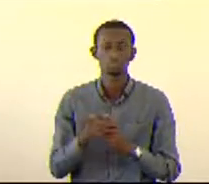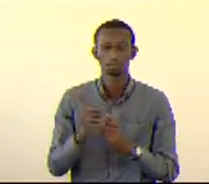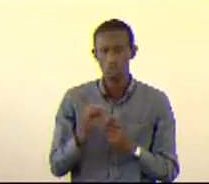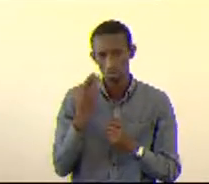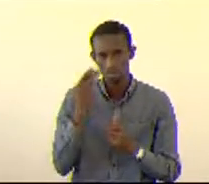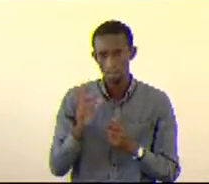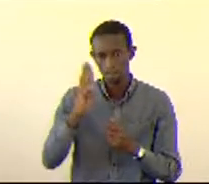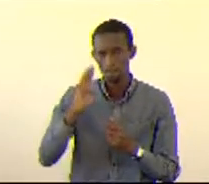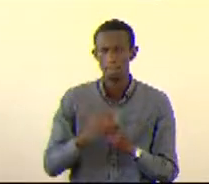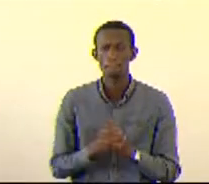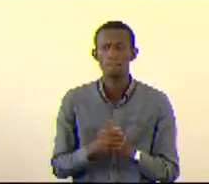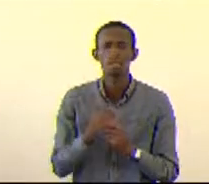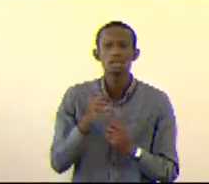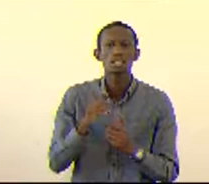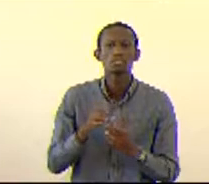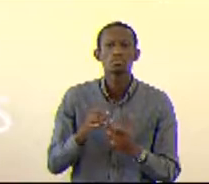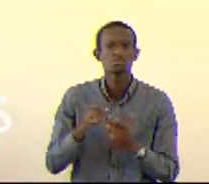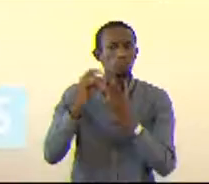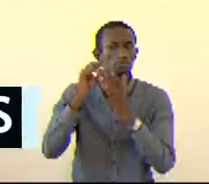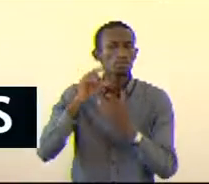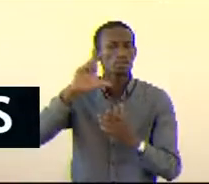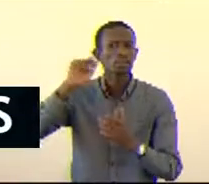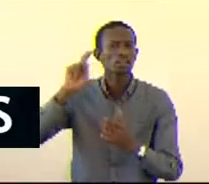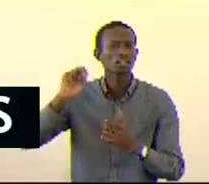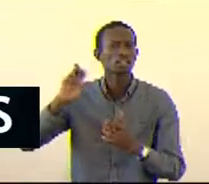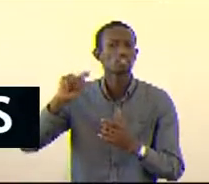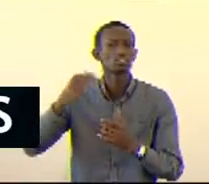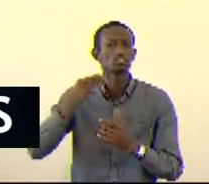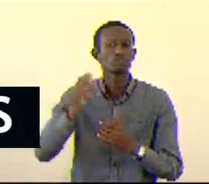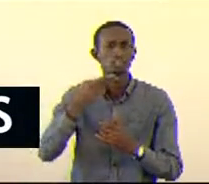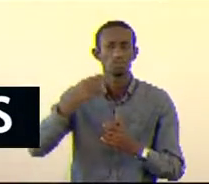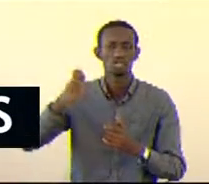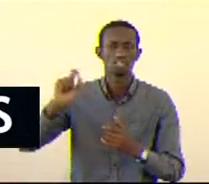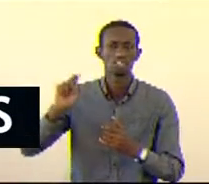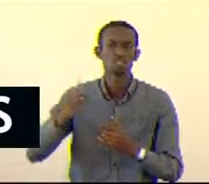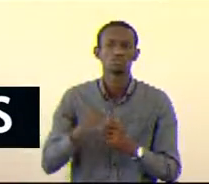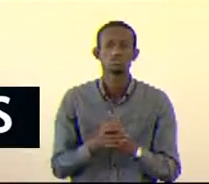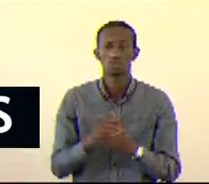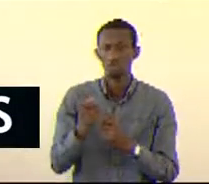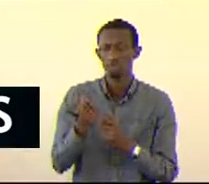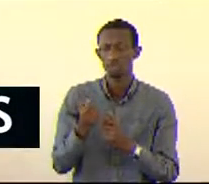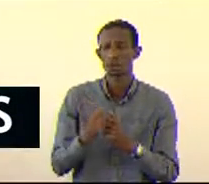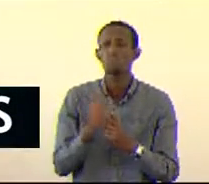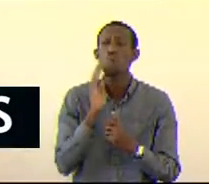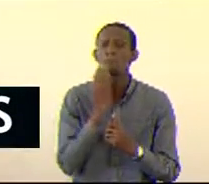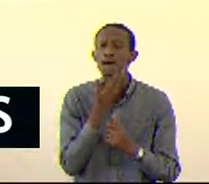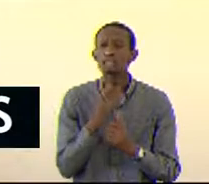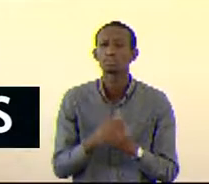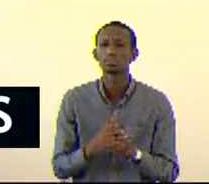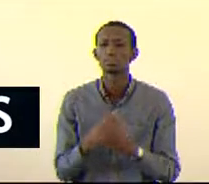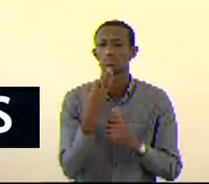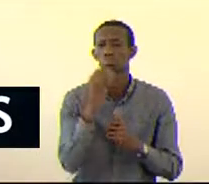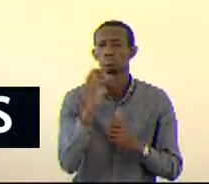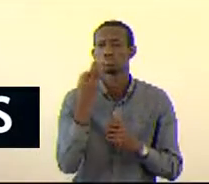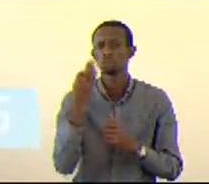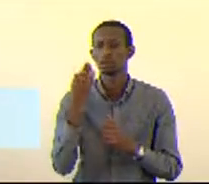joules per gram. Express this value in joules per kilogram. I'm going to start with part B. Part A is quite easy.